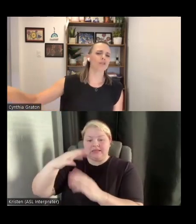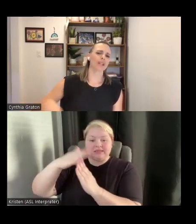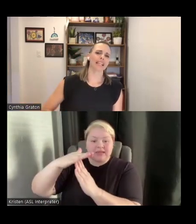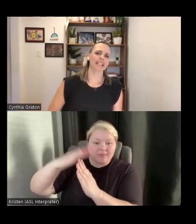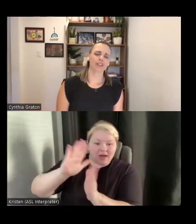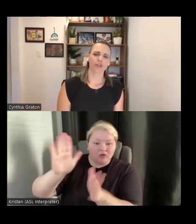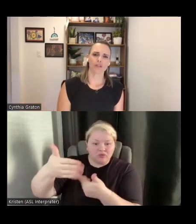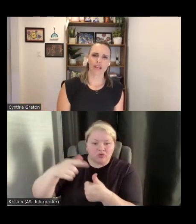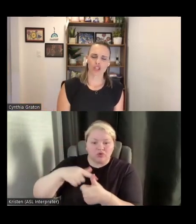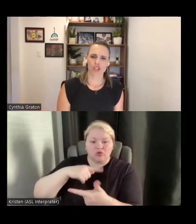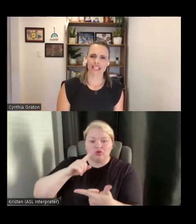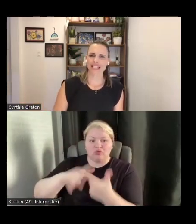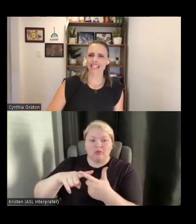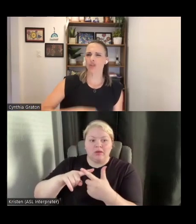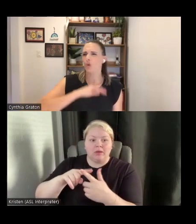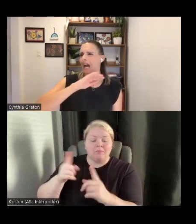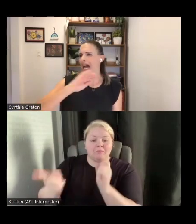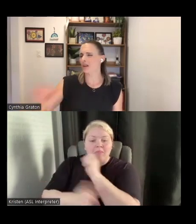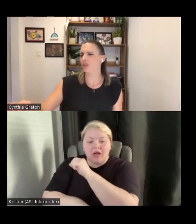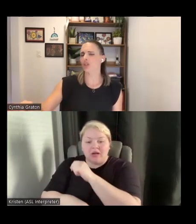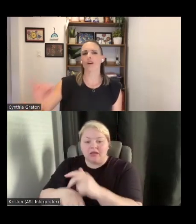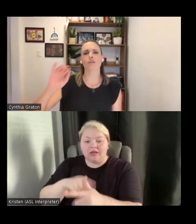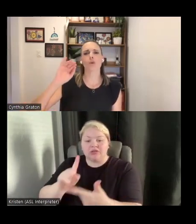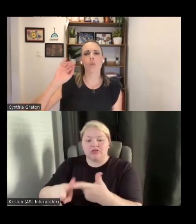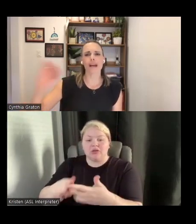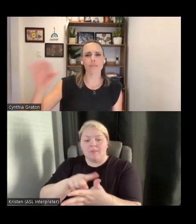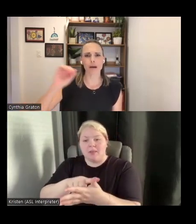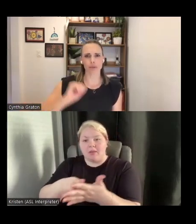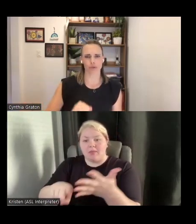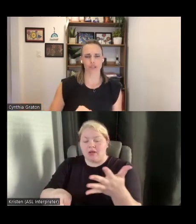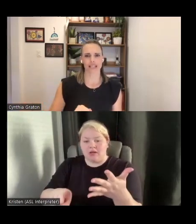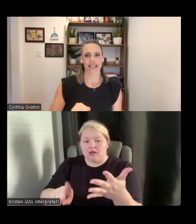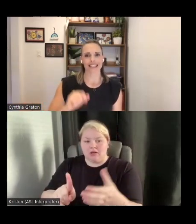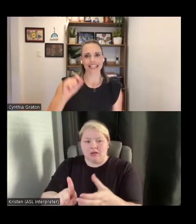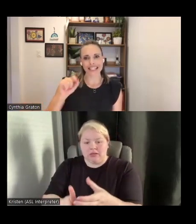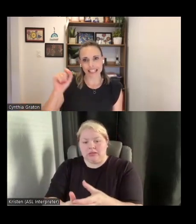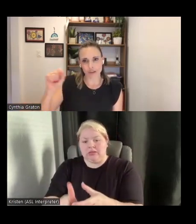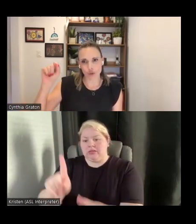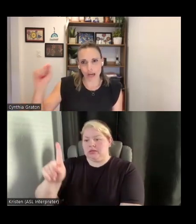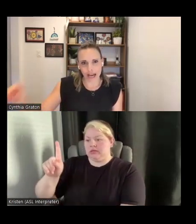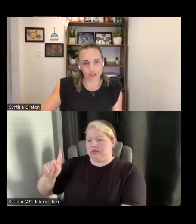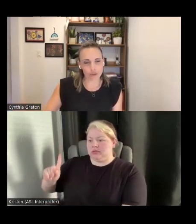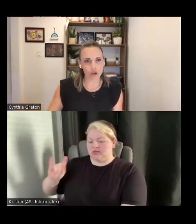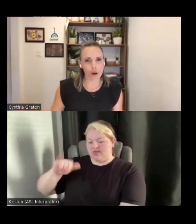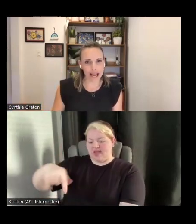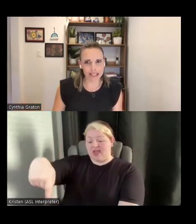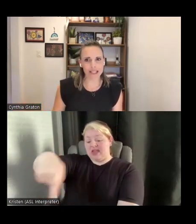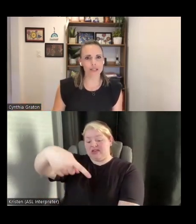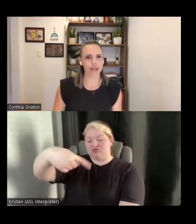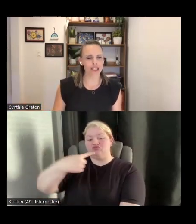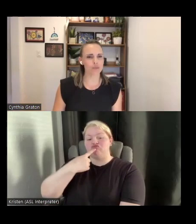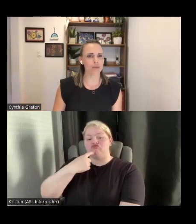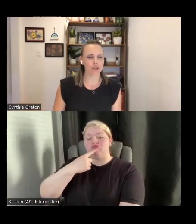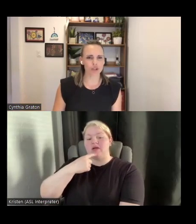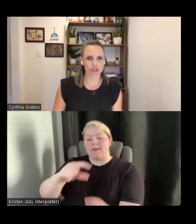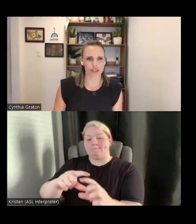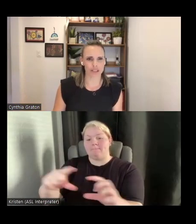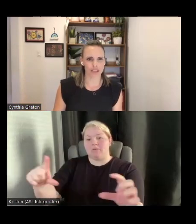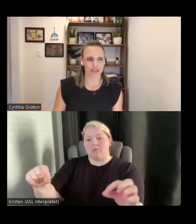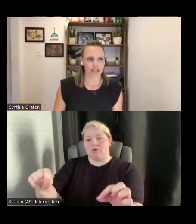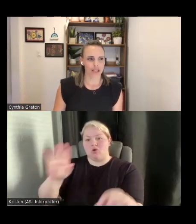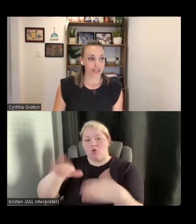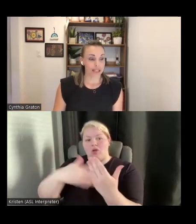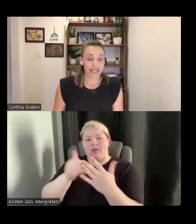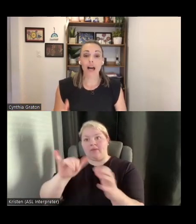you out of the late interventions. Let's get you out of the red bubbles. Let's get you out of the crisis management